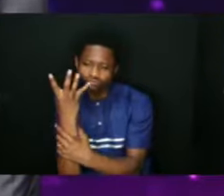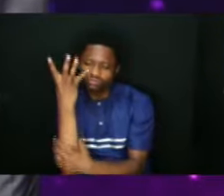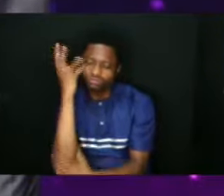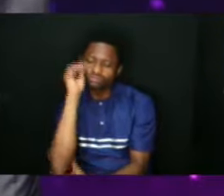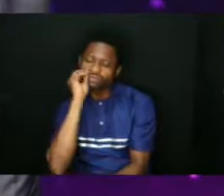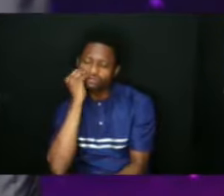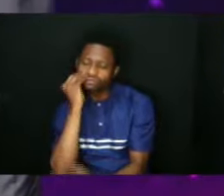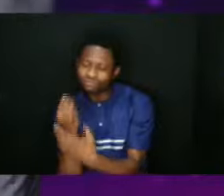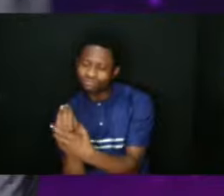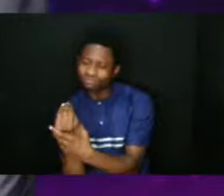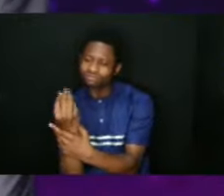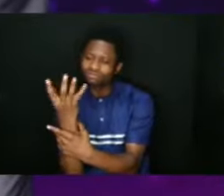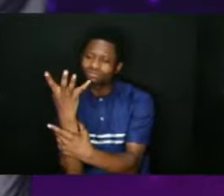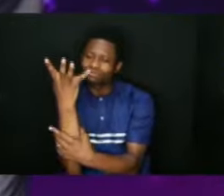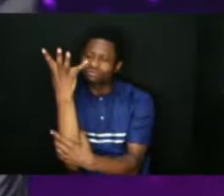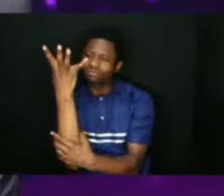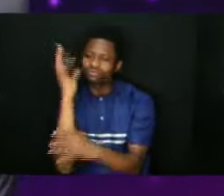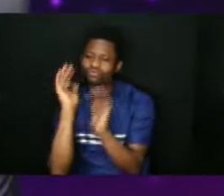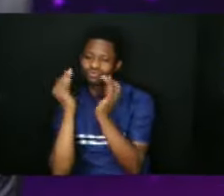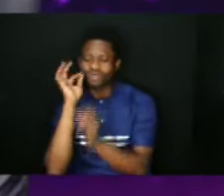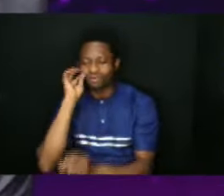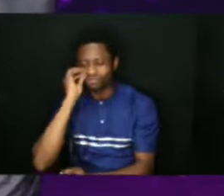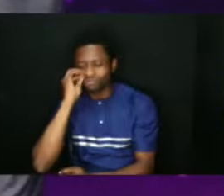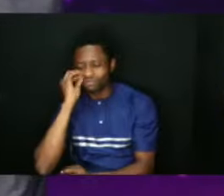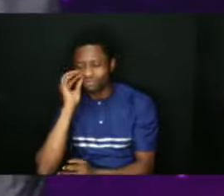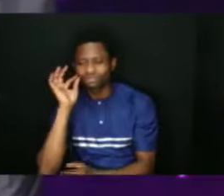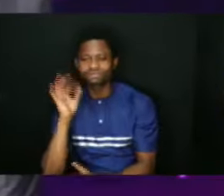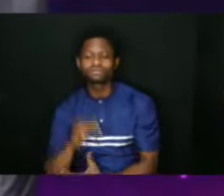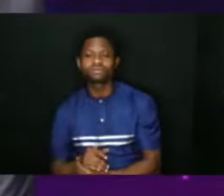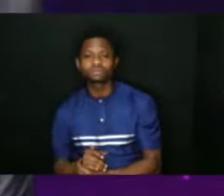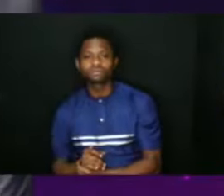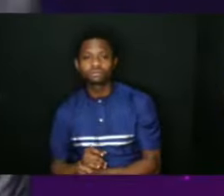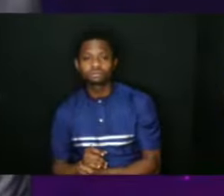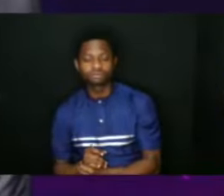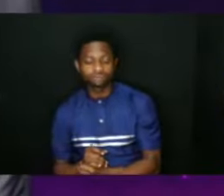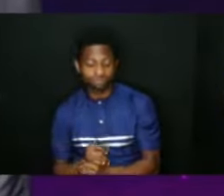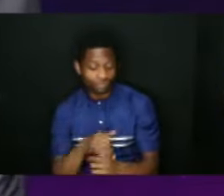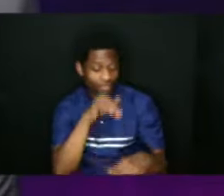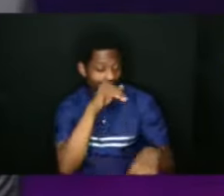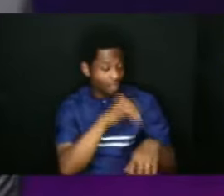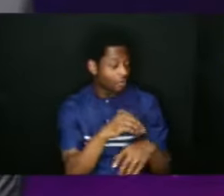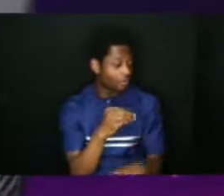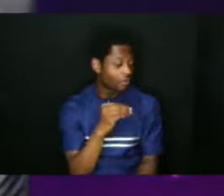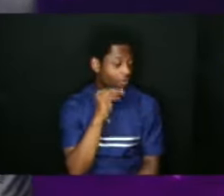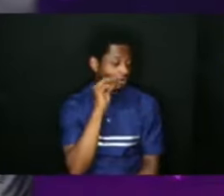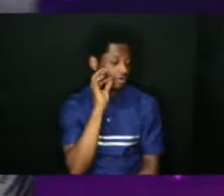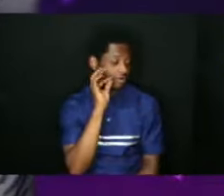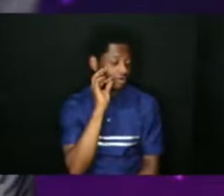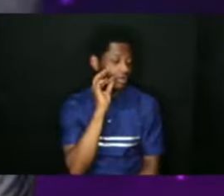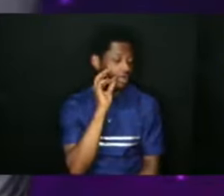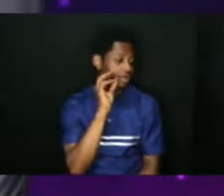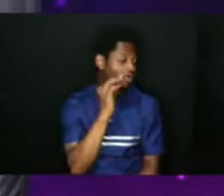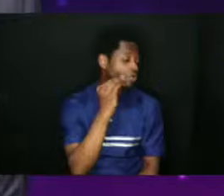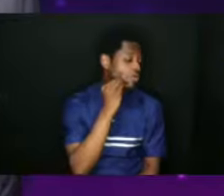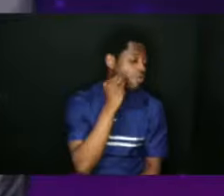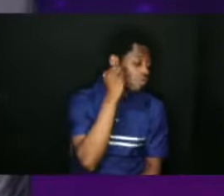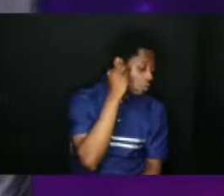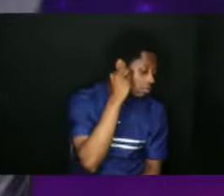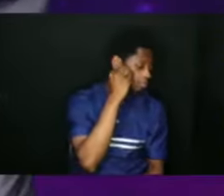blossom. At the workplaces, in their homes, in the offices, we must flower and we